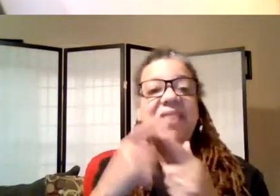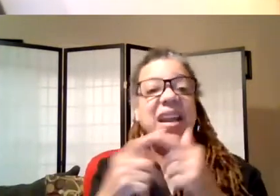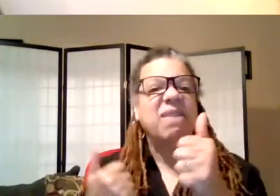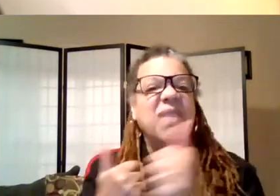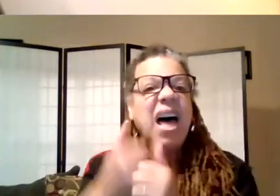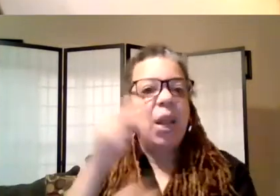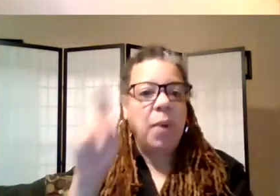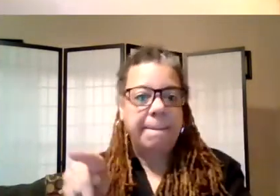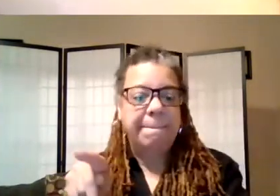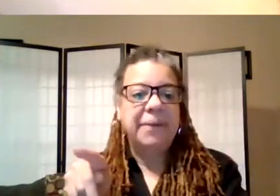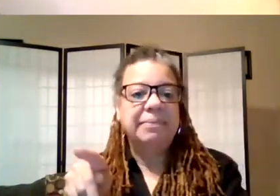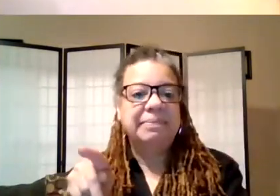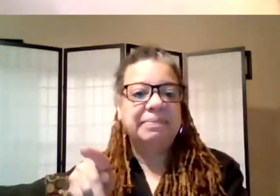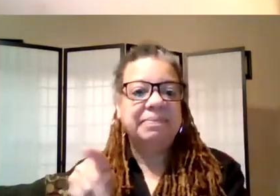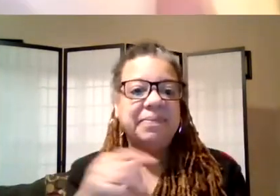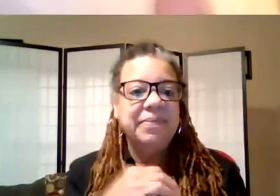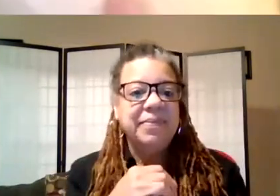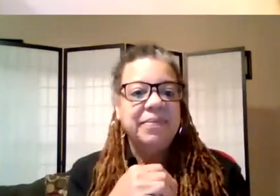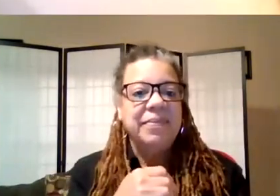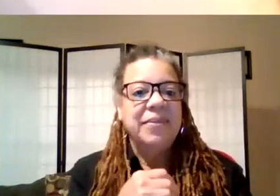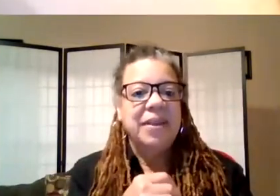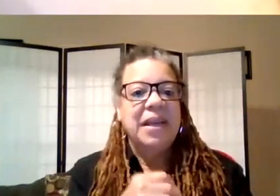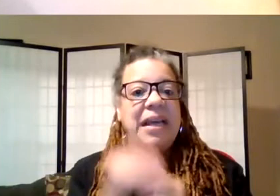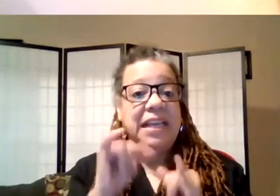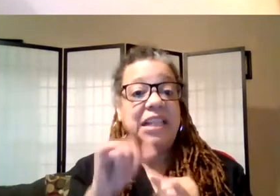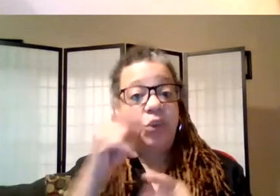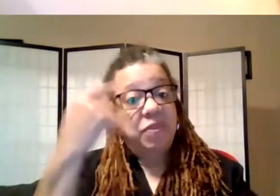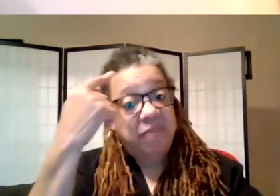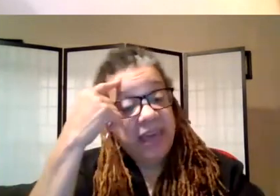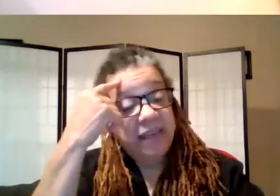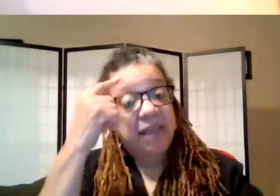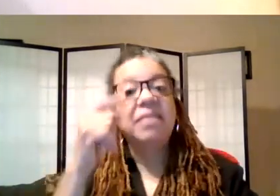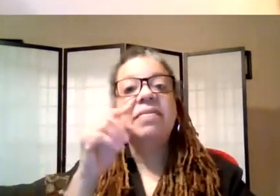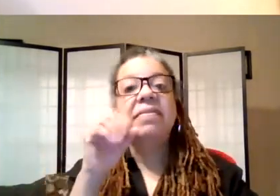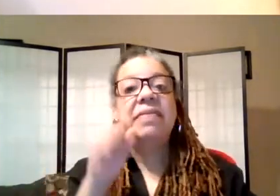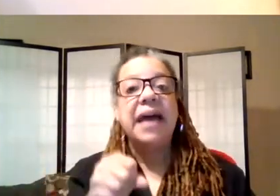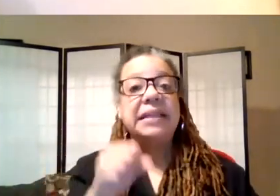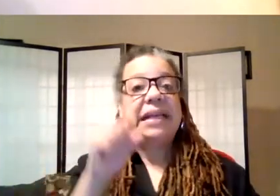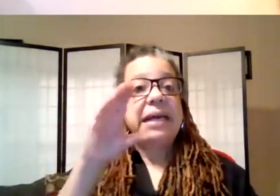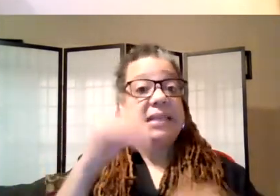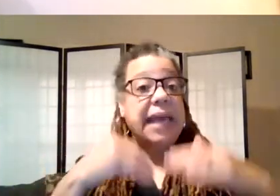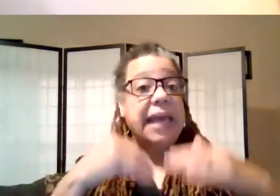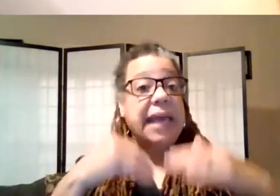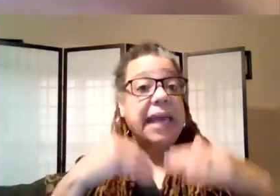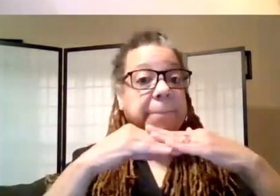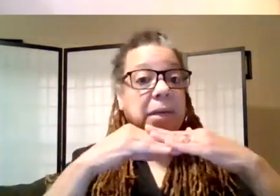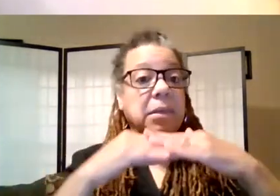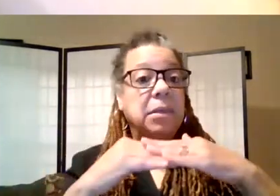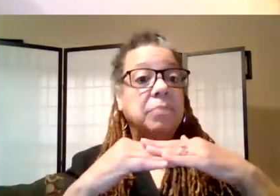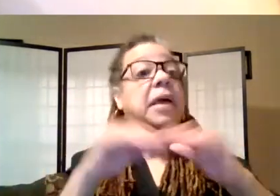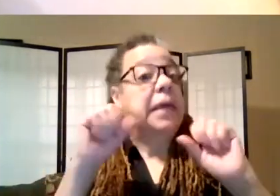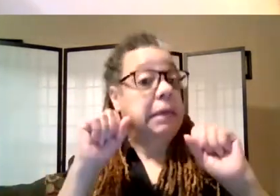that, is it your sense that it can be, that's a cap? Can more